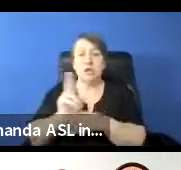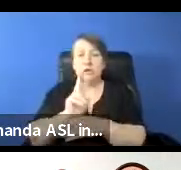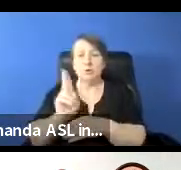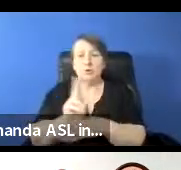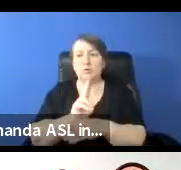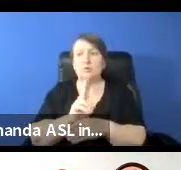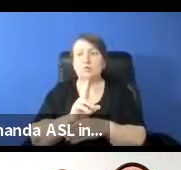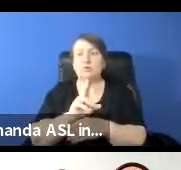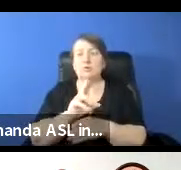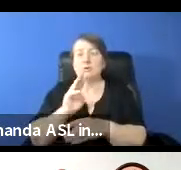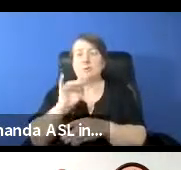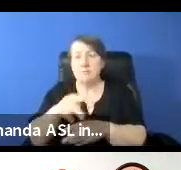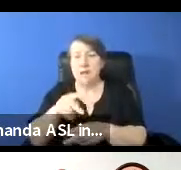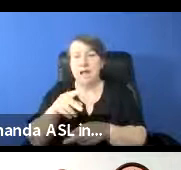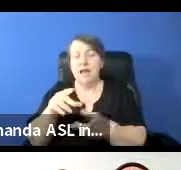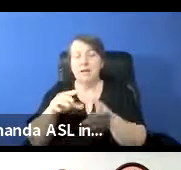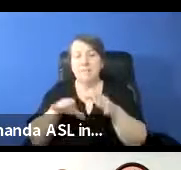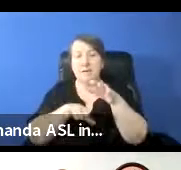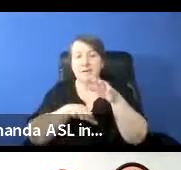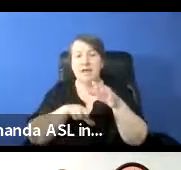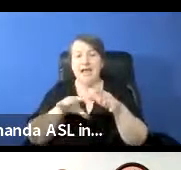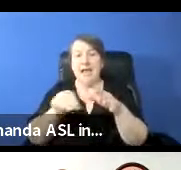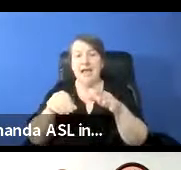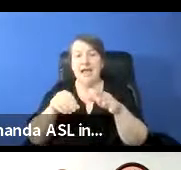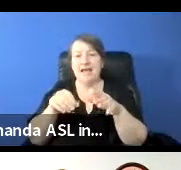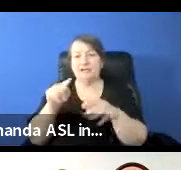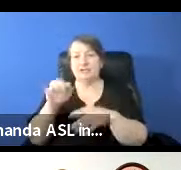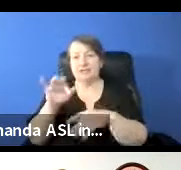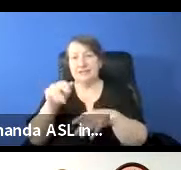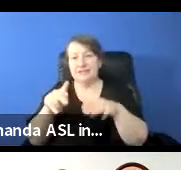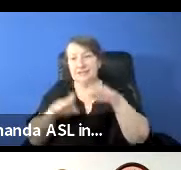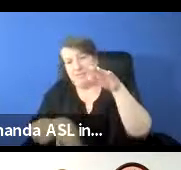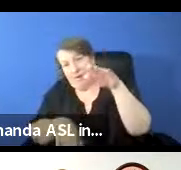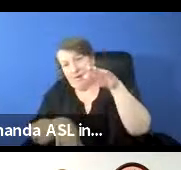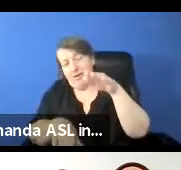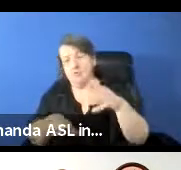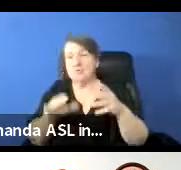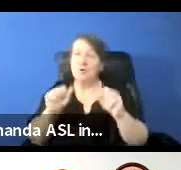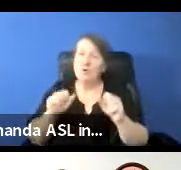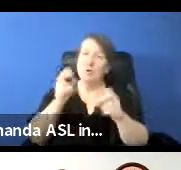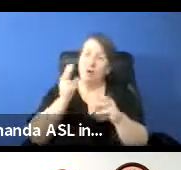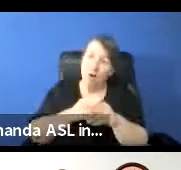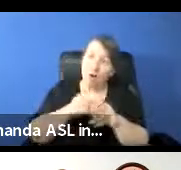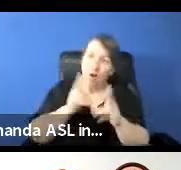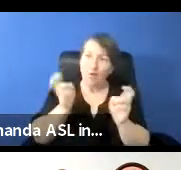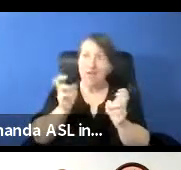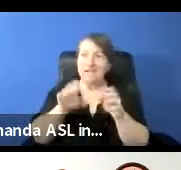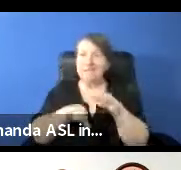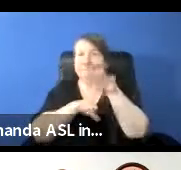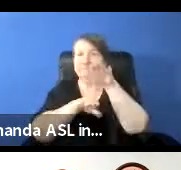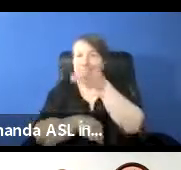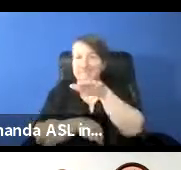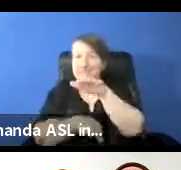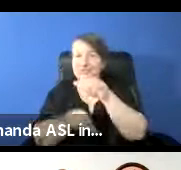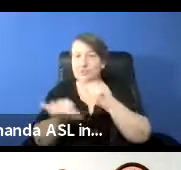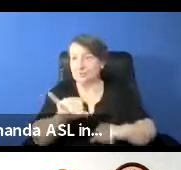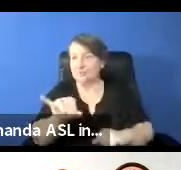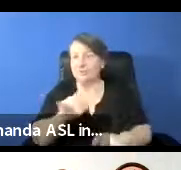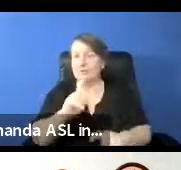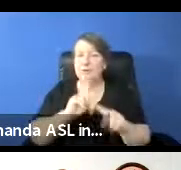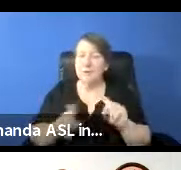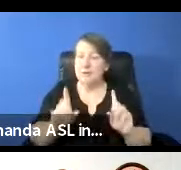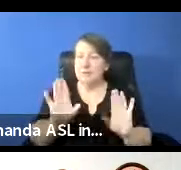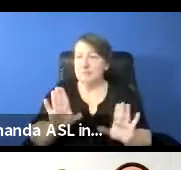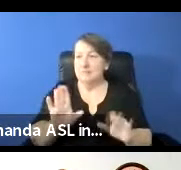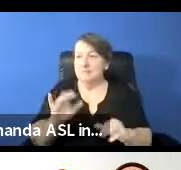bottom with two things on top of each other. It's also could be considered stacked. But from a pure, if you